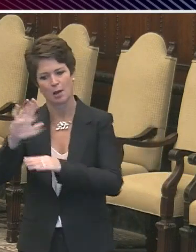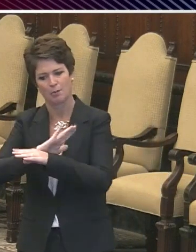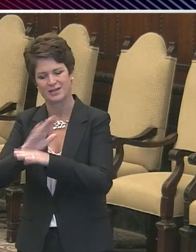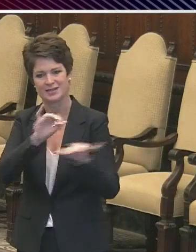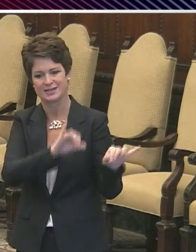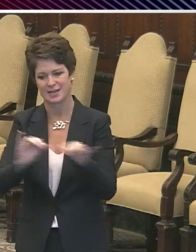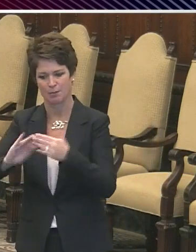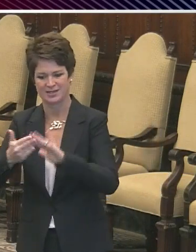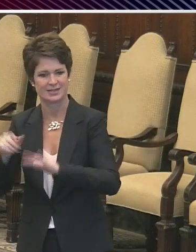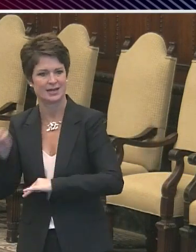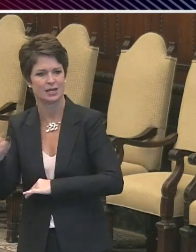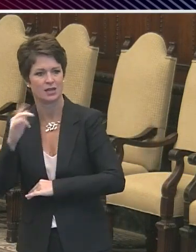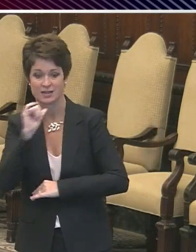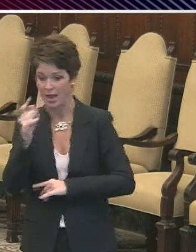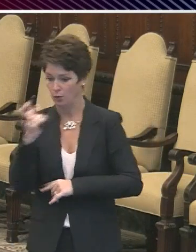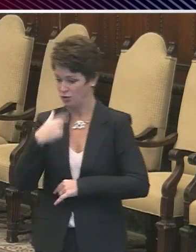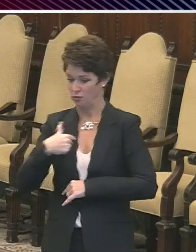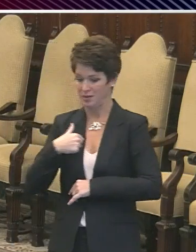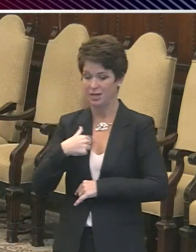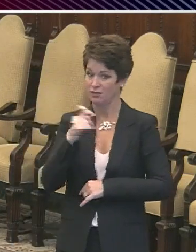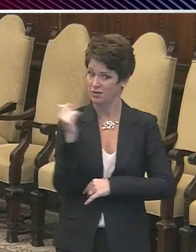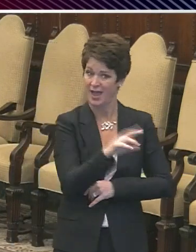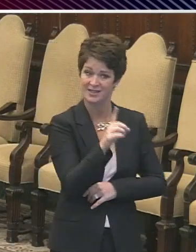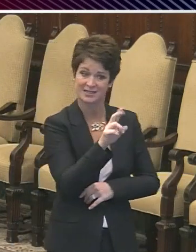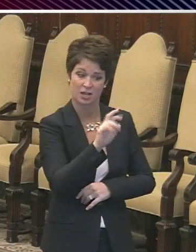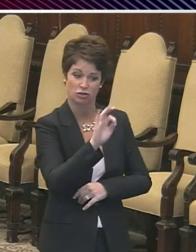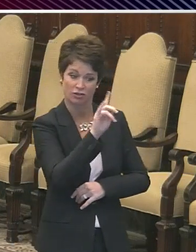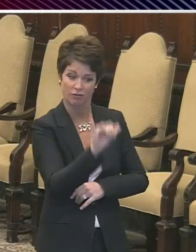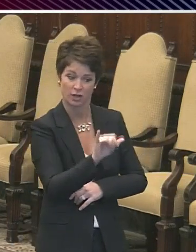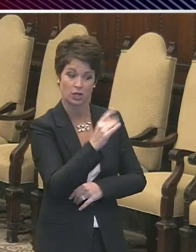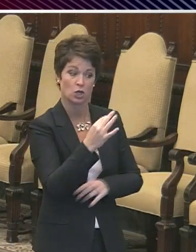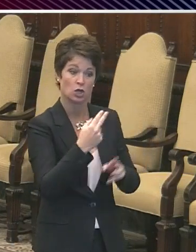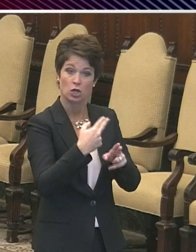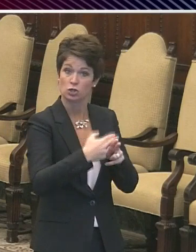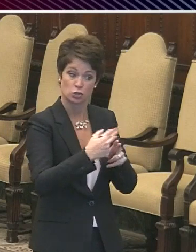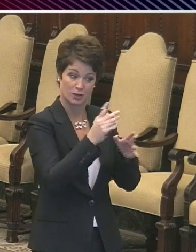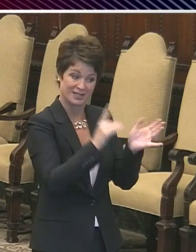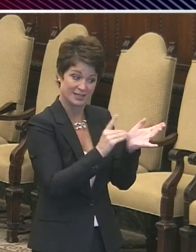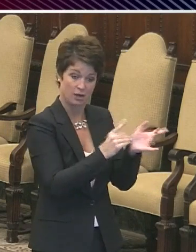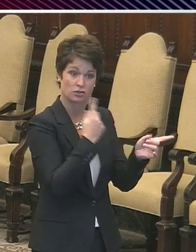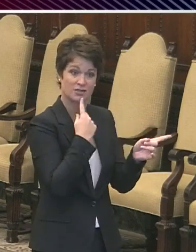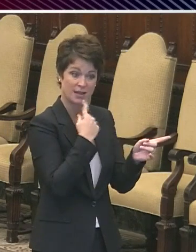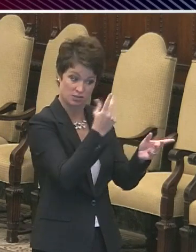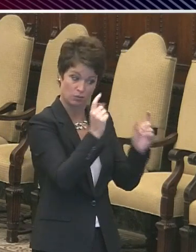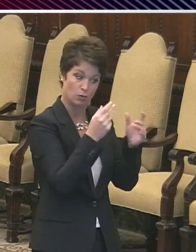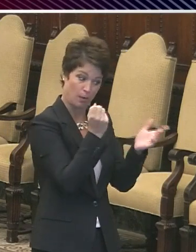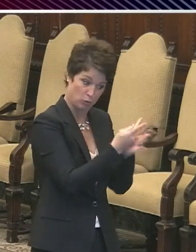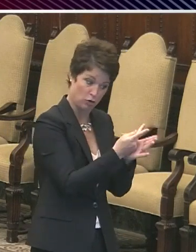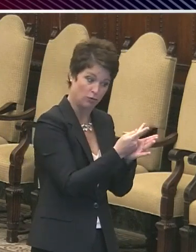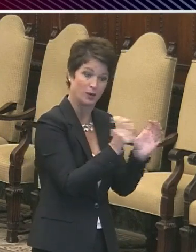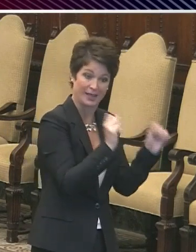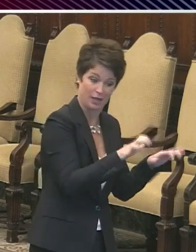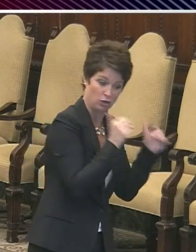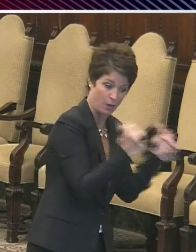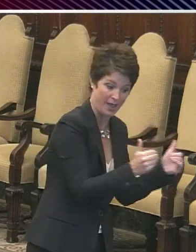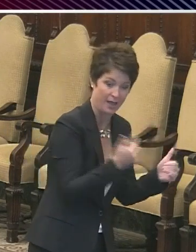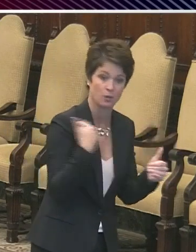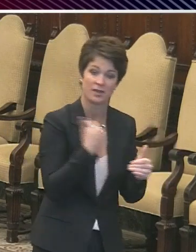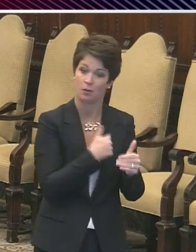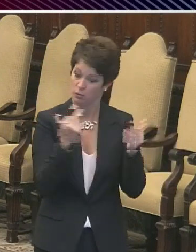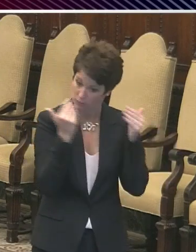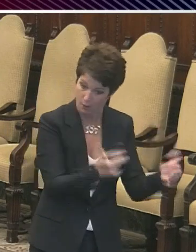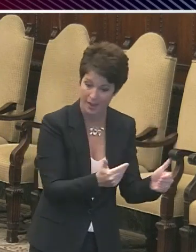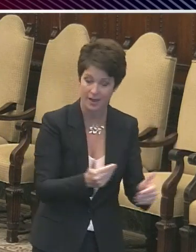not a question for me. That's a question for Dr. Farley. And as soon as he tells me we can do that, that's what we'll do. I guess I'll direct that then to Dr.